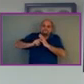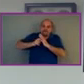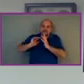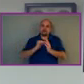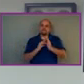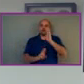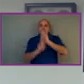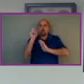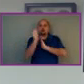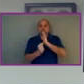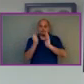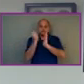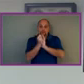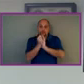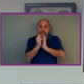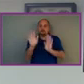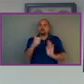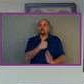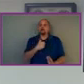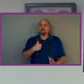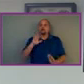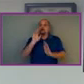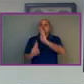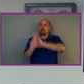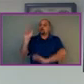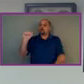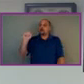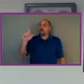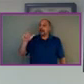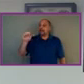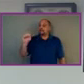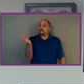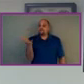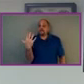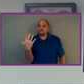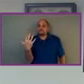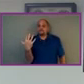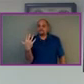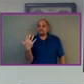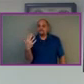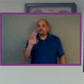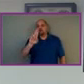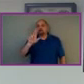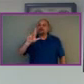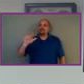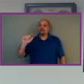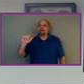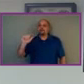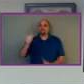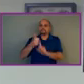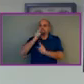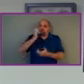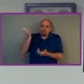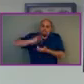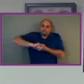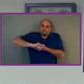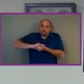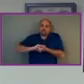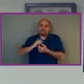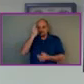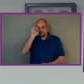period. And we're launching on an Atlas V. ULA is partnering with us on that